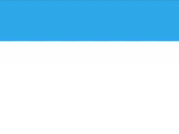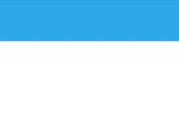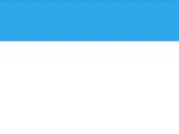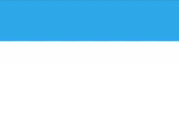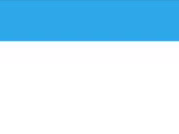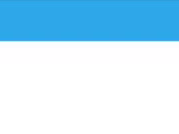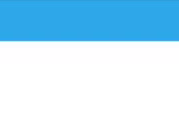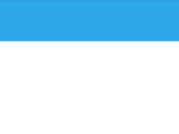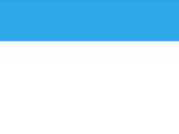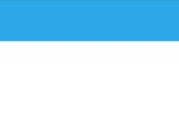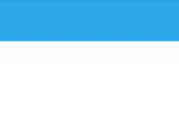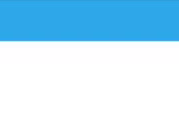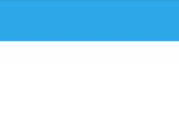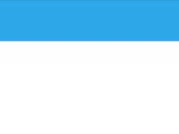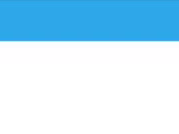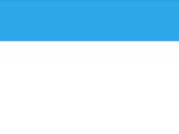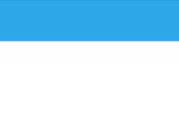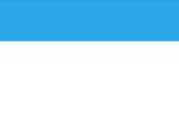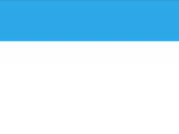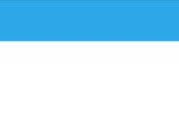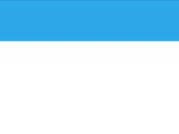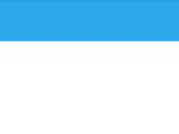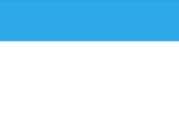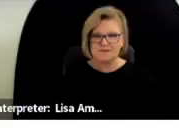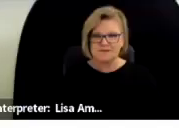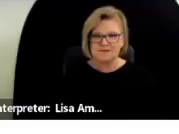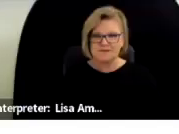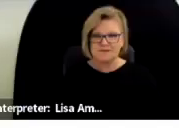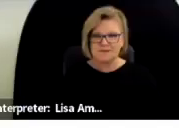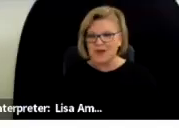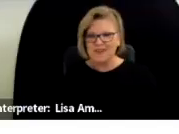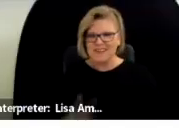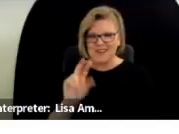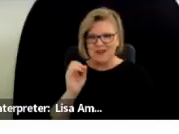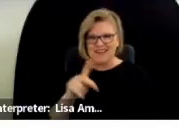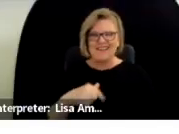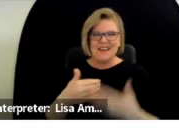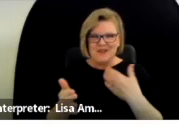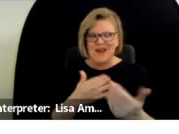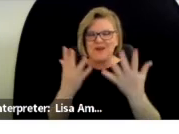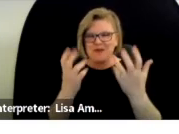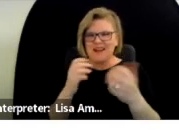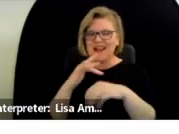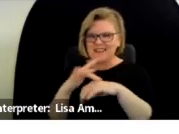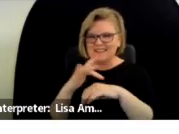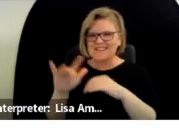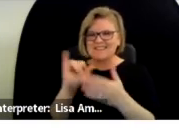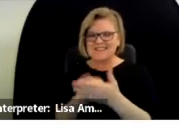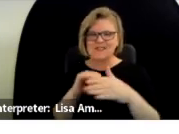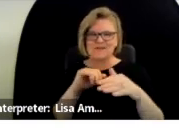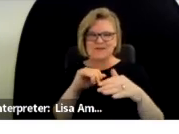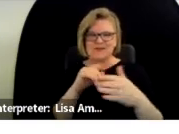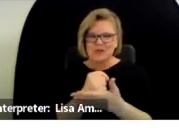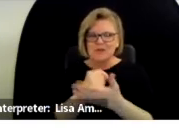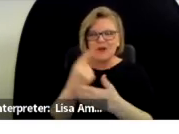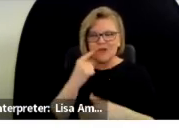to decrease the stigma of substance use disorder treatment and increase access to treatment and resources for the Black, Indigenous, and person